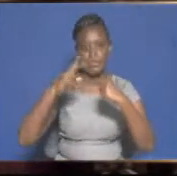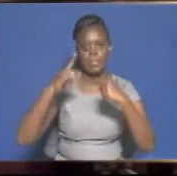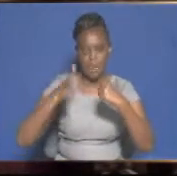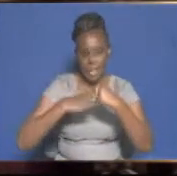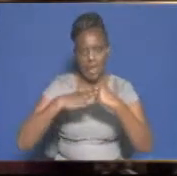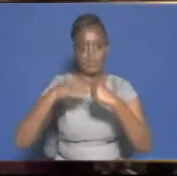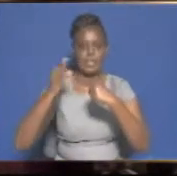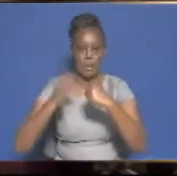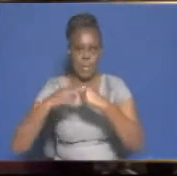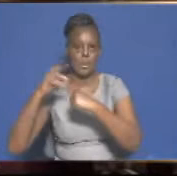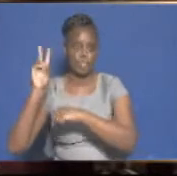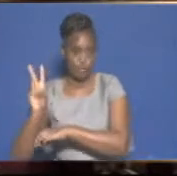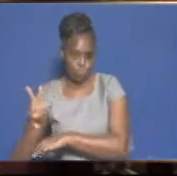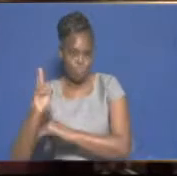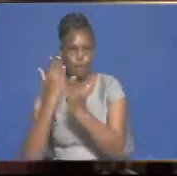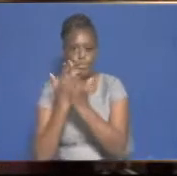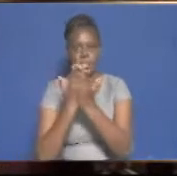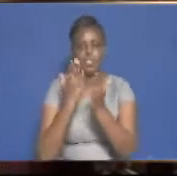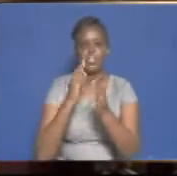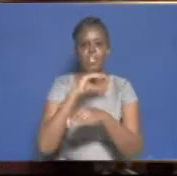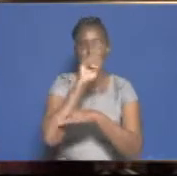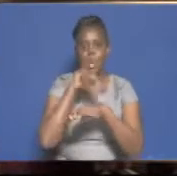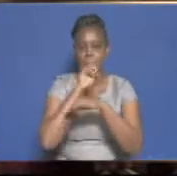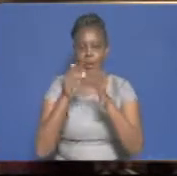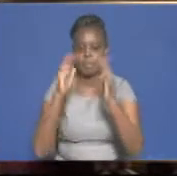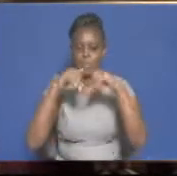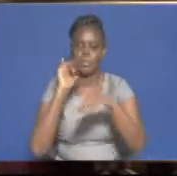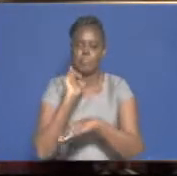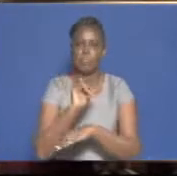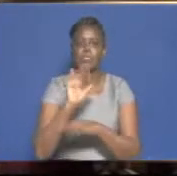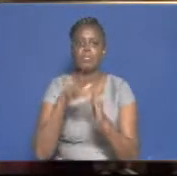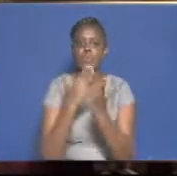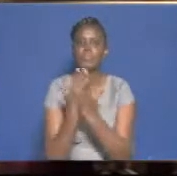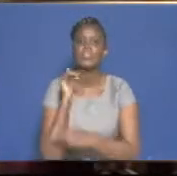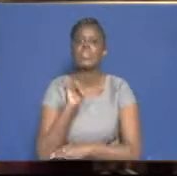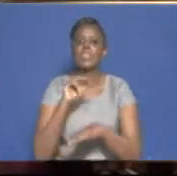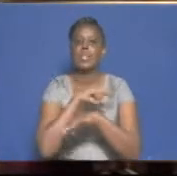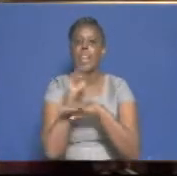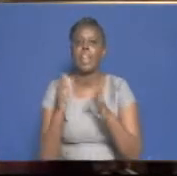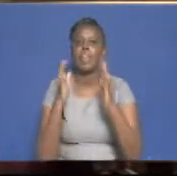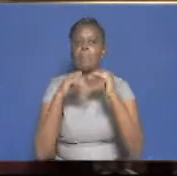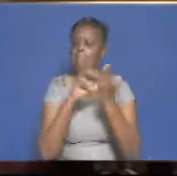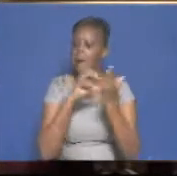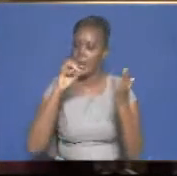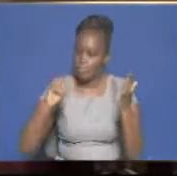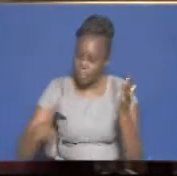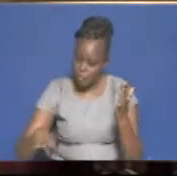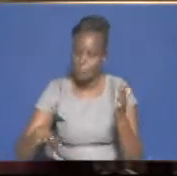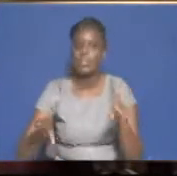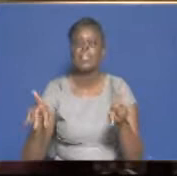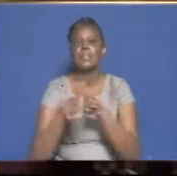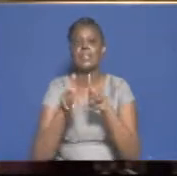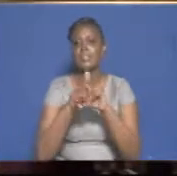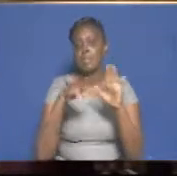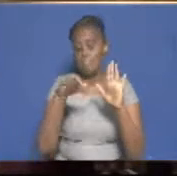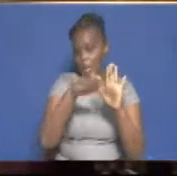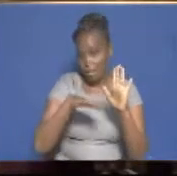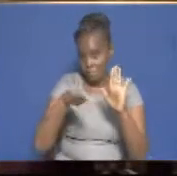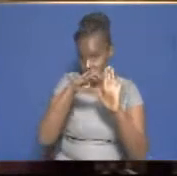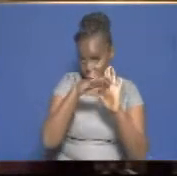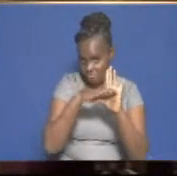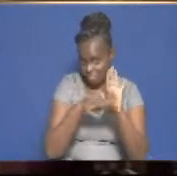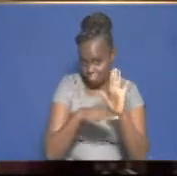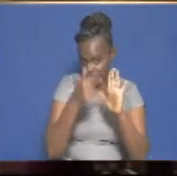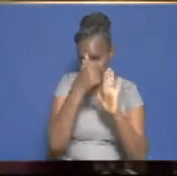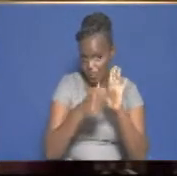25976982 has also petitioned the National Assembly proposing that the National Assembly delete the same section and